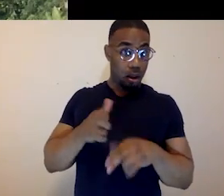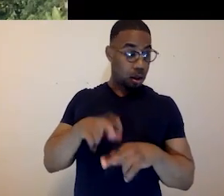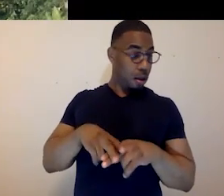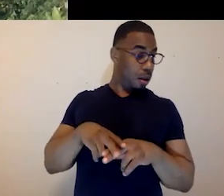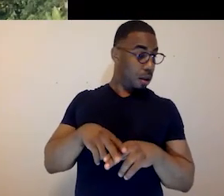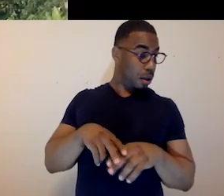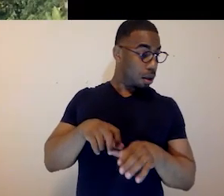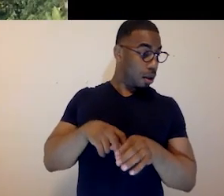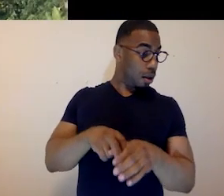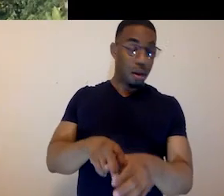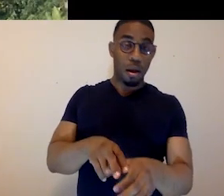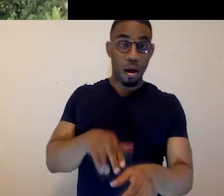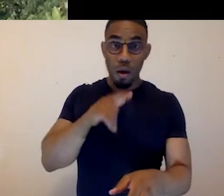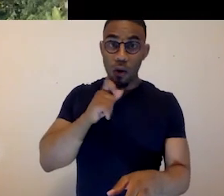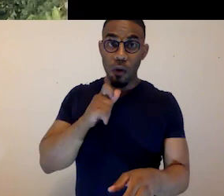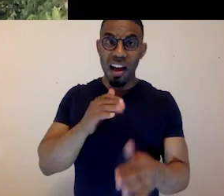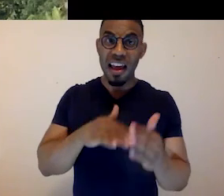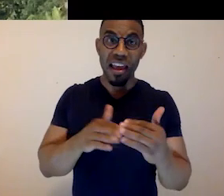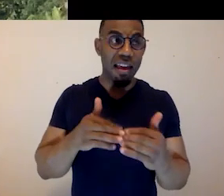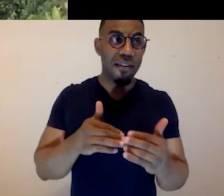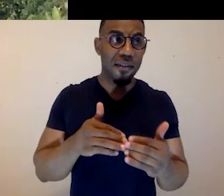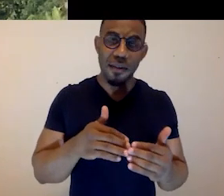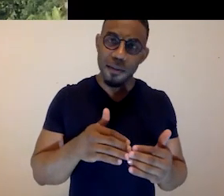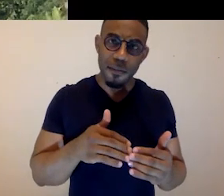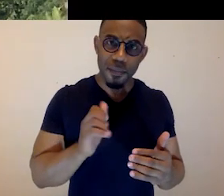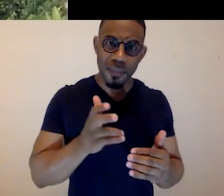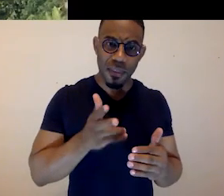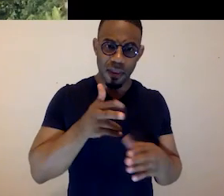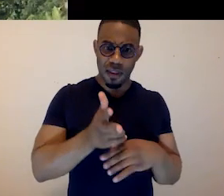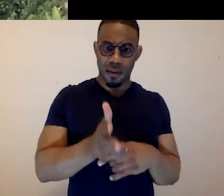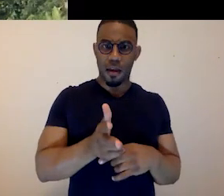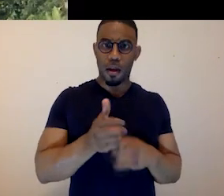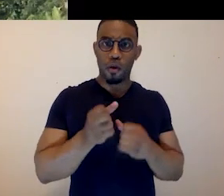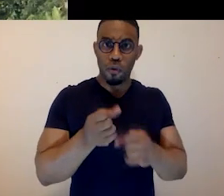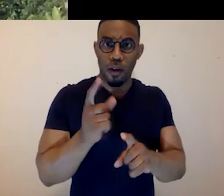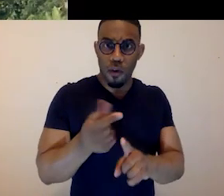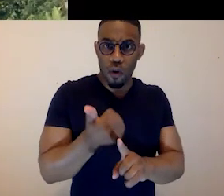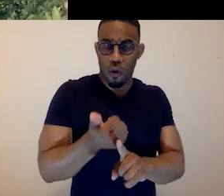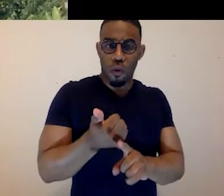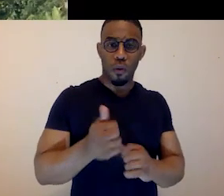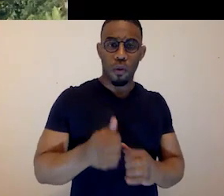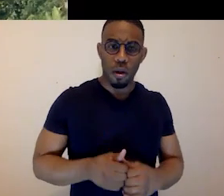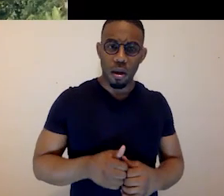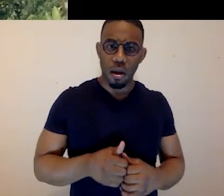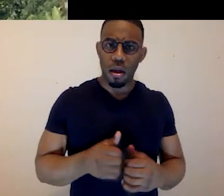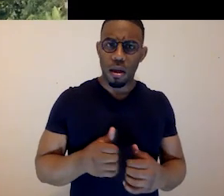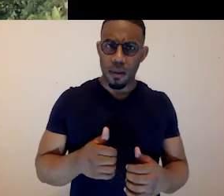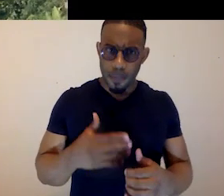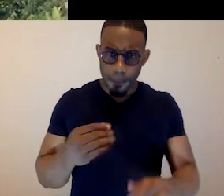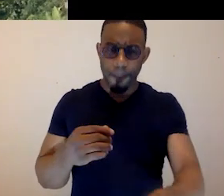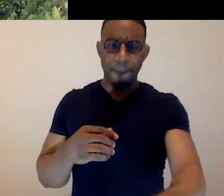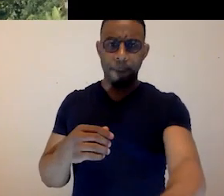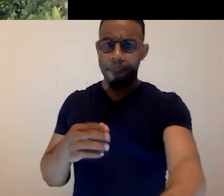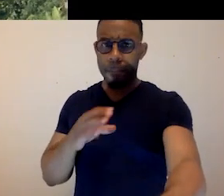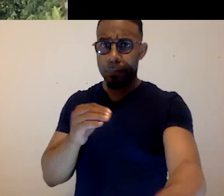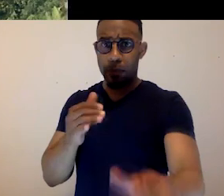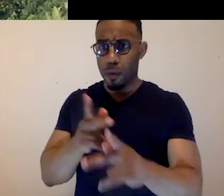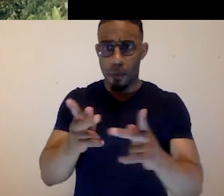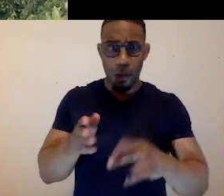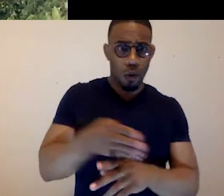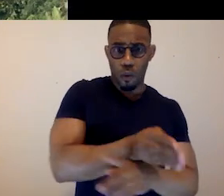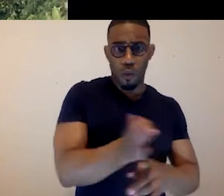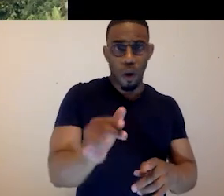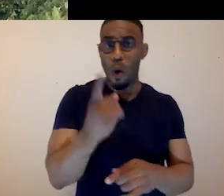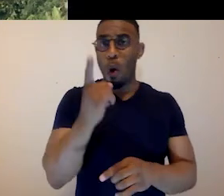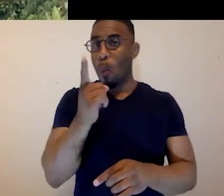any drivers, who was in that vehicle driving along the cliff face. And there's no place to swerve, there's only